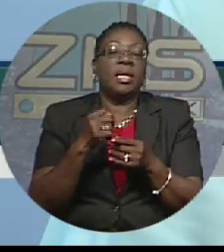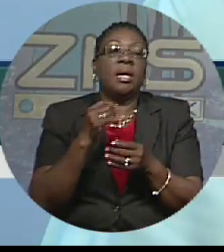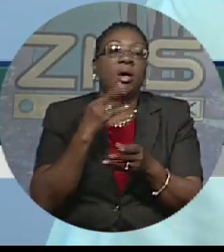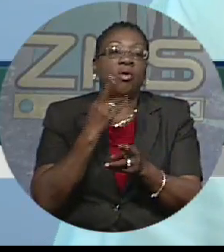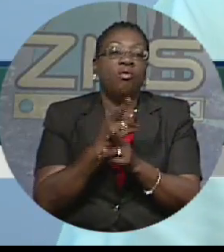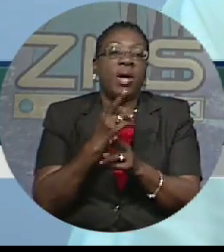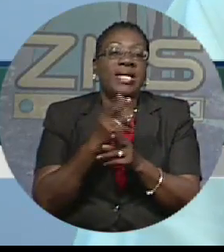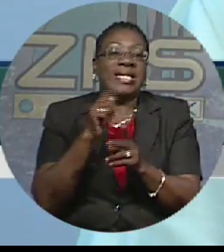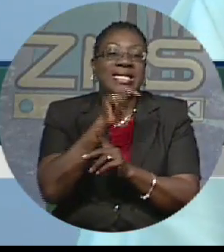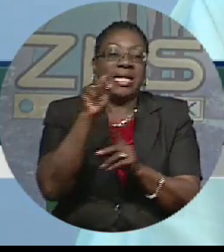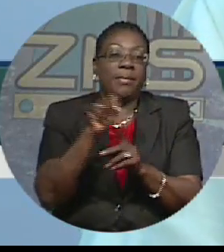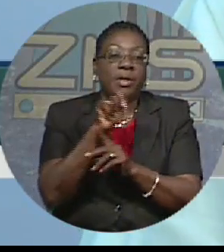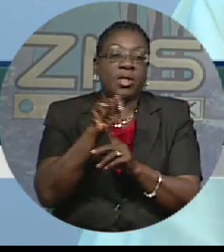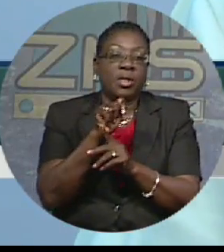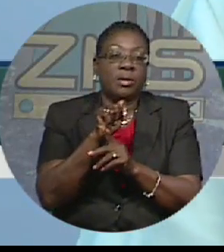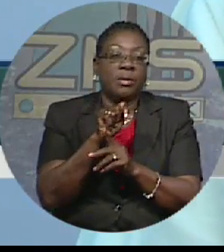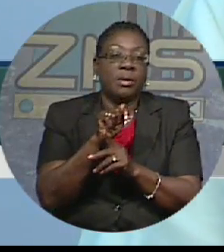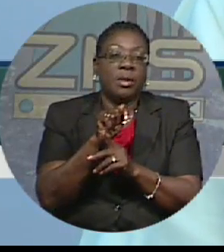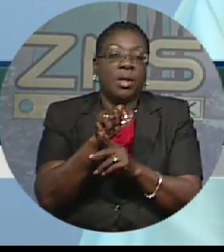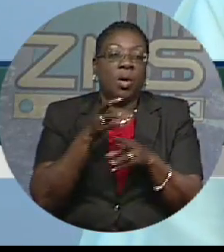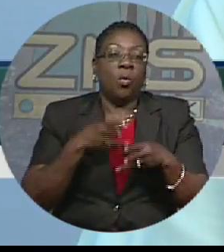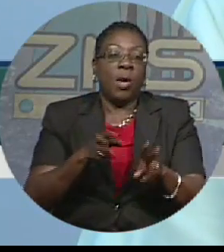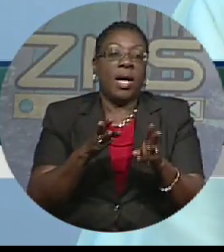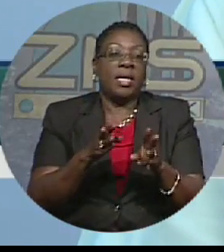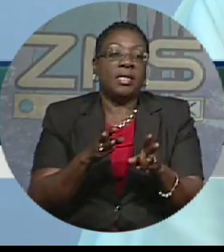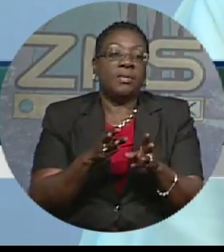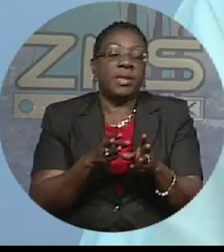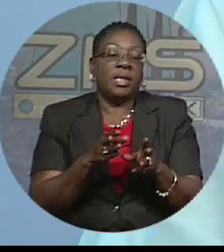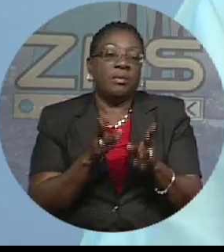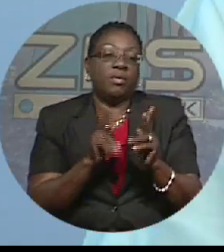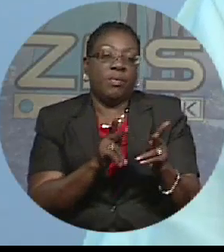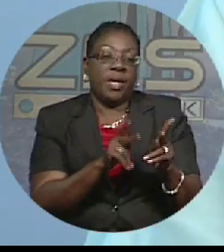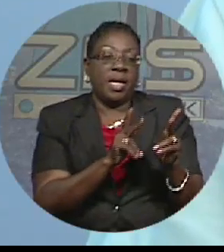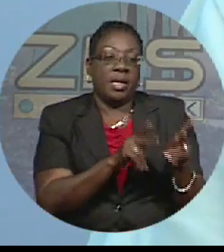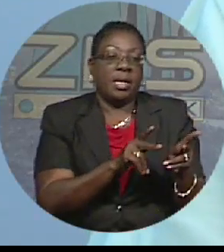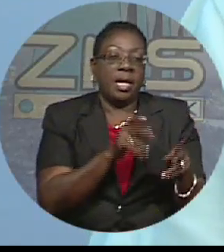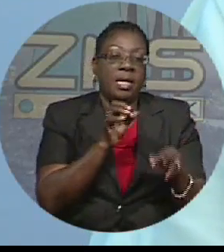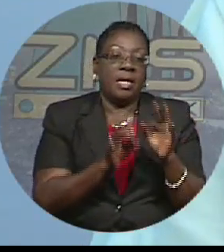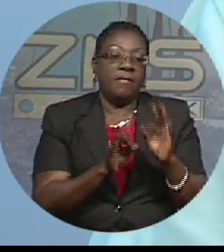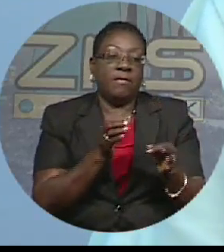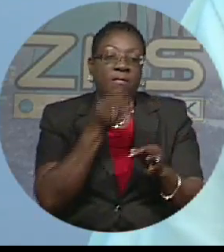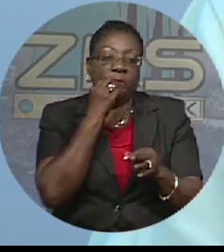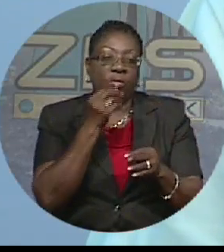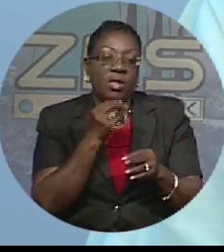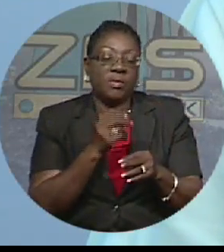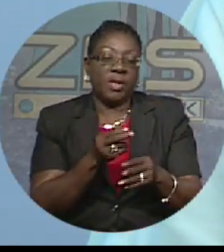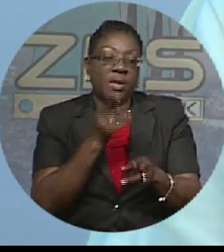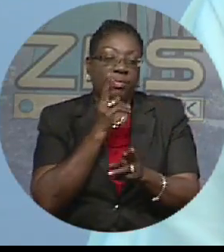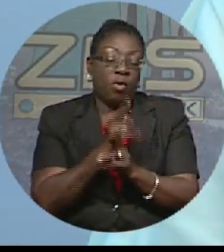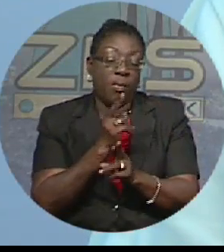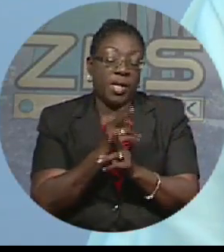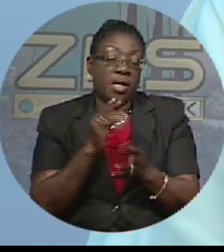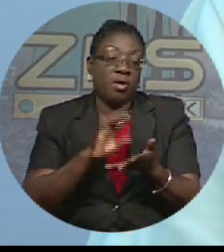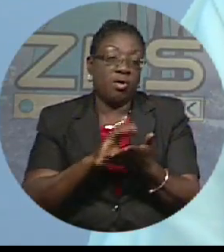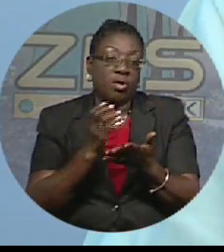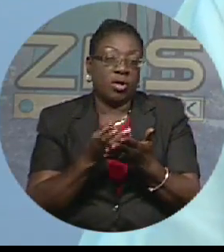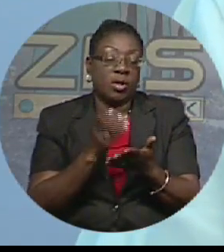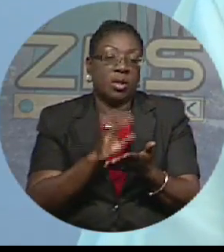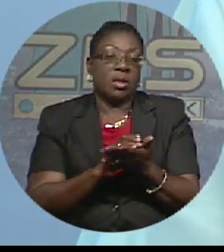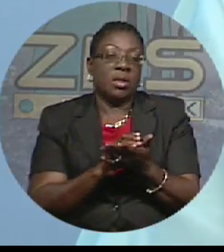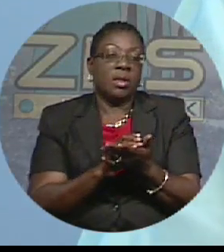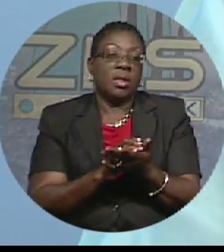ideal temperature danger zone range while it's being thawed. And if the food is not properly cooked and that temperature maintained sufficiently high